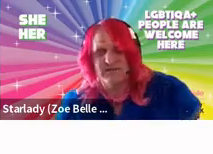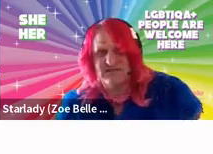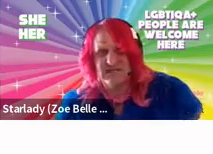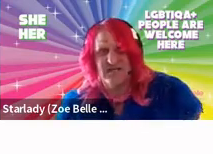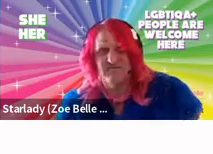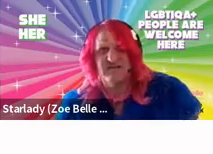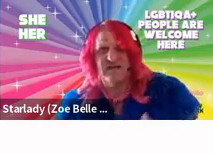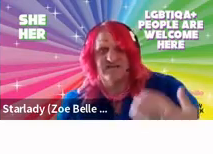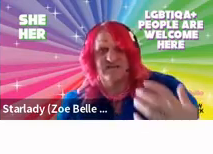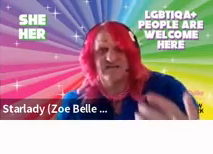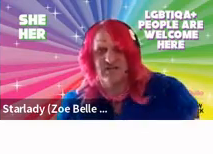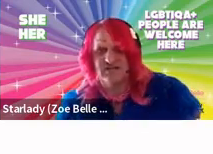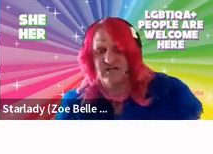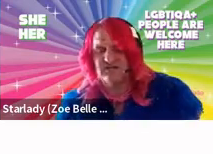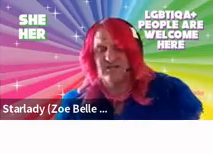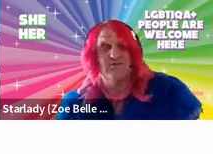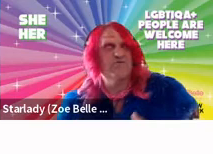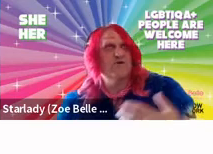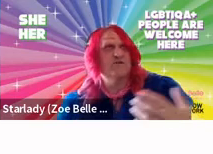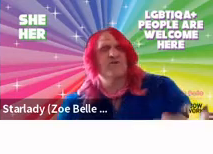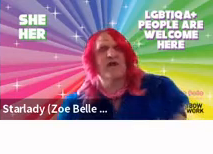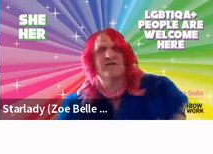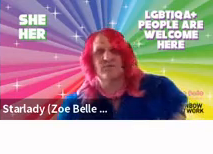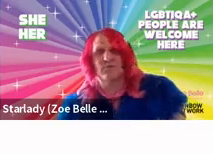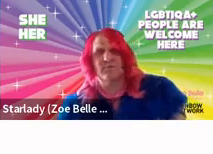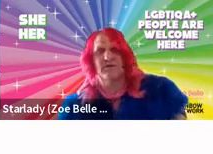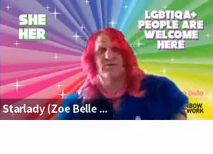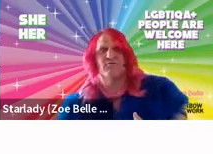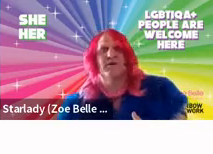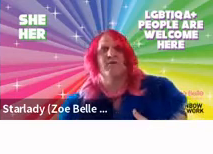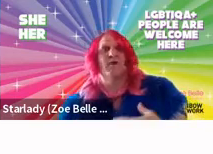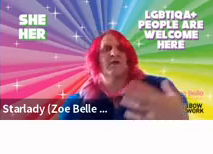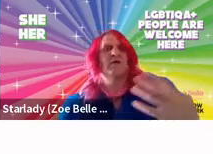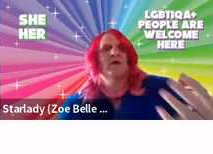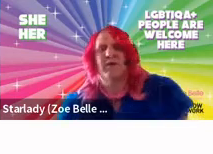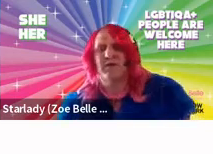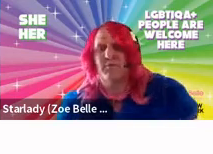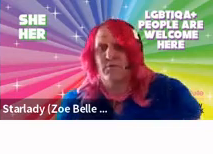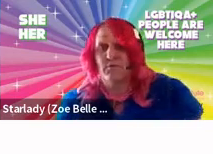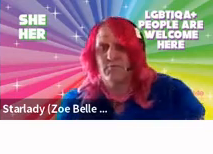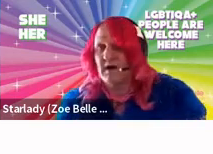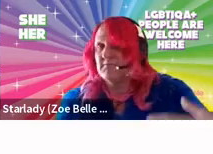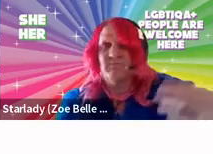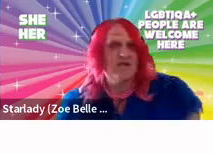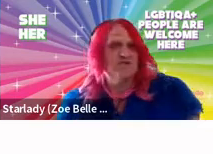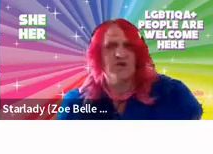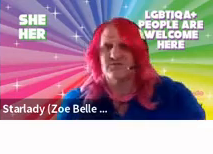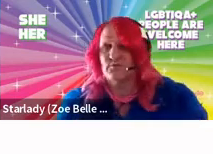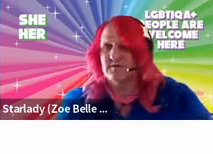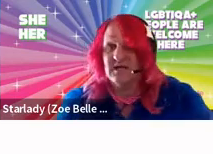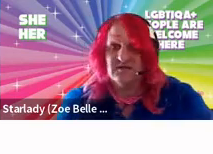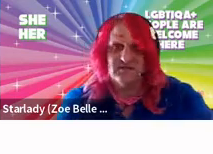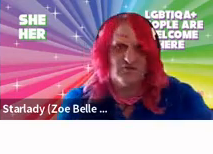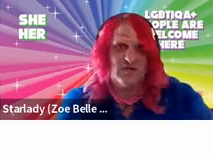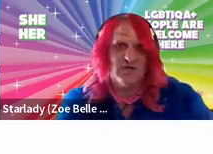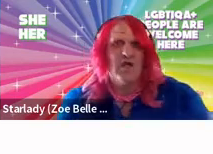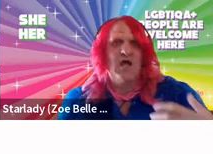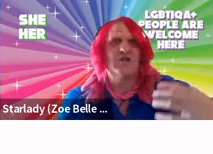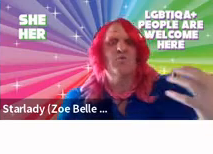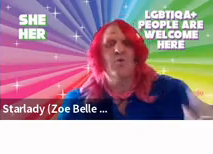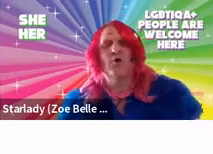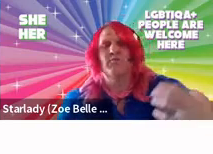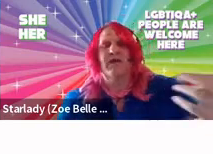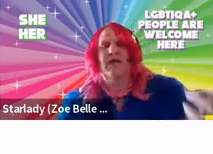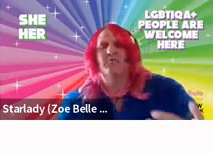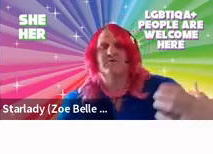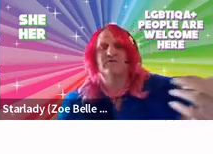read or perceived as cisgender. So for a trans woman, it'll be when people might meet a trans woman down the street